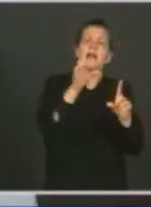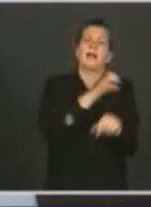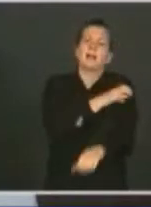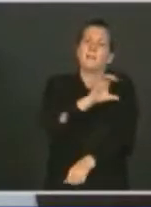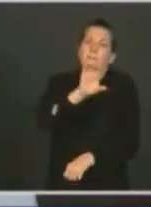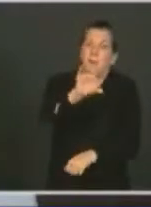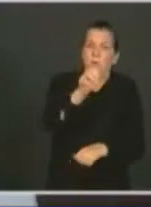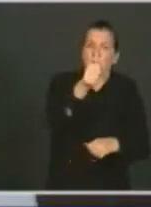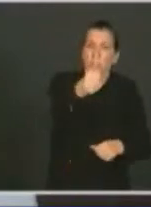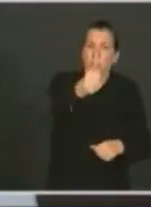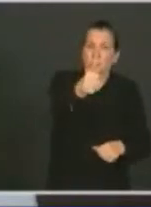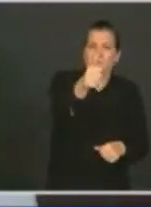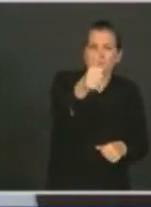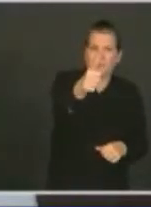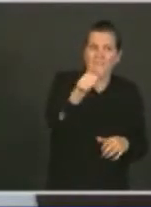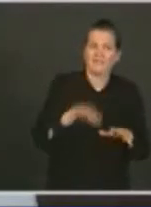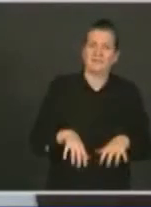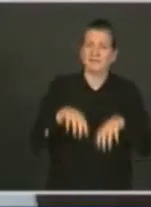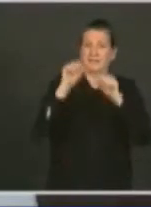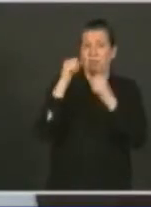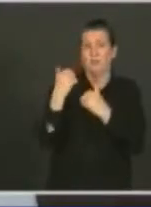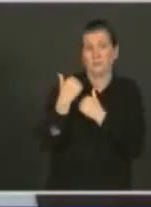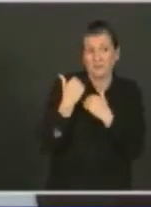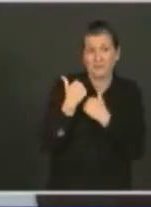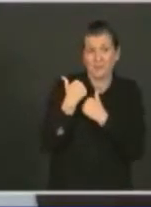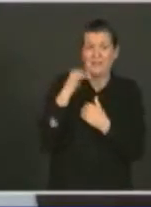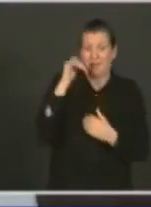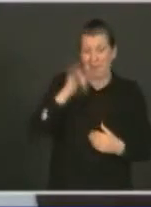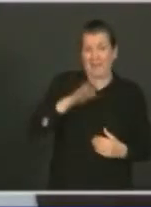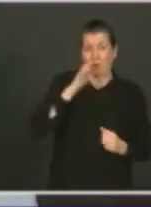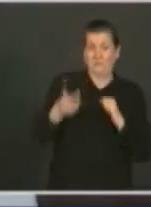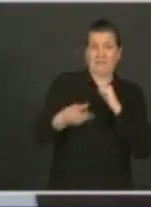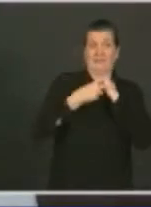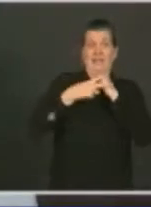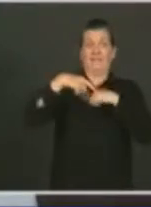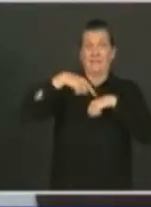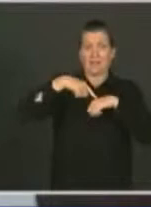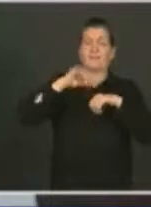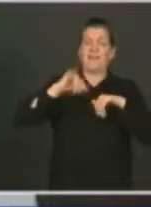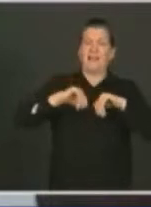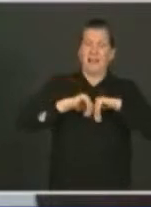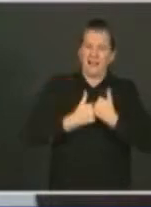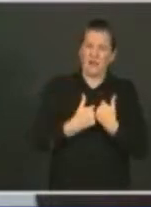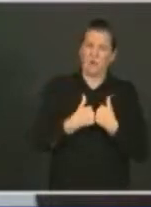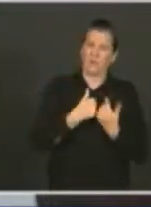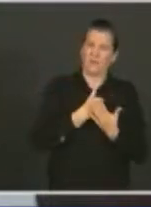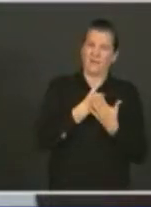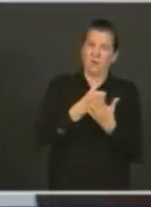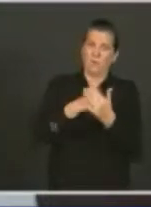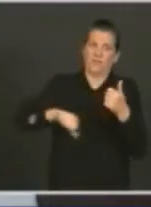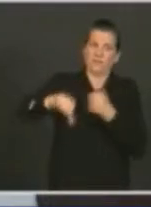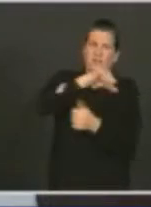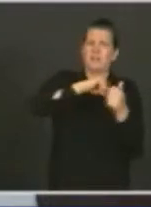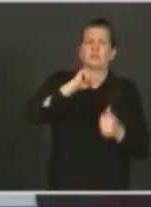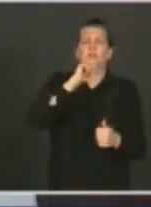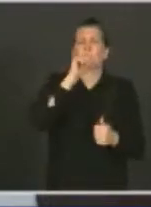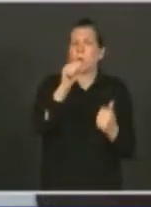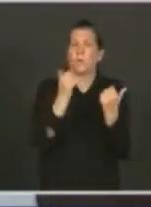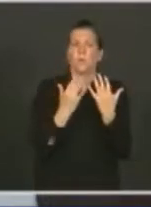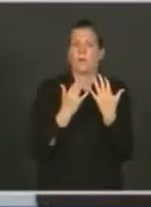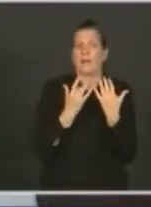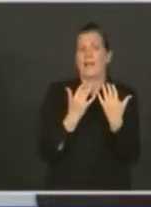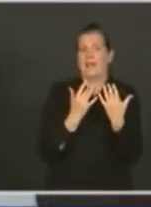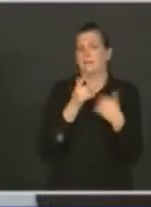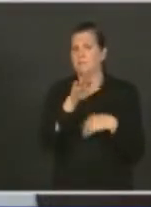you have that positive test result. That's the way everyone can contribute to getting the message out. And overall, we should all be